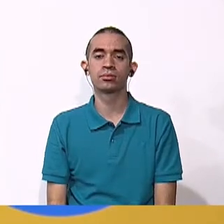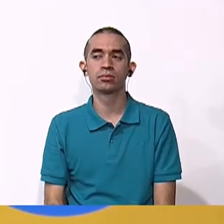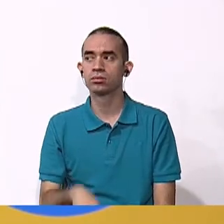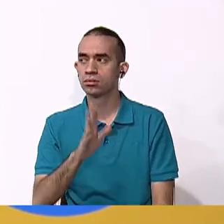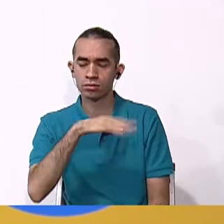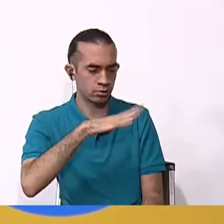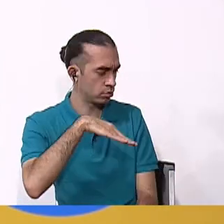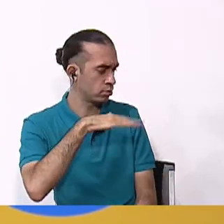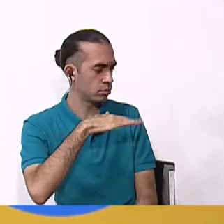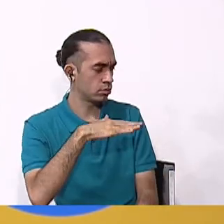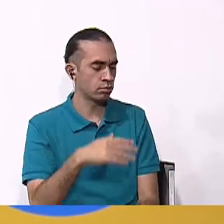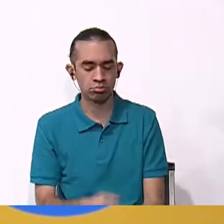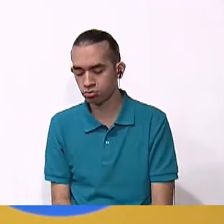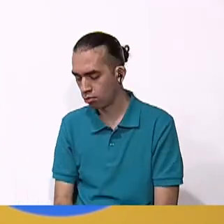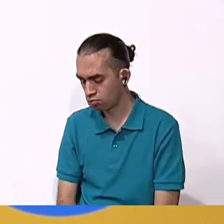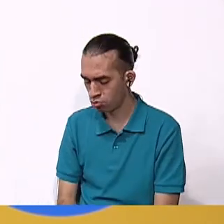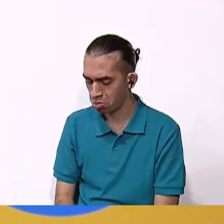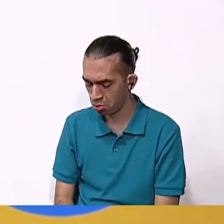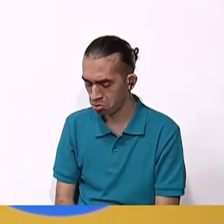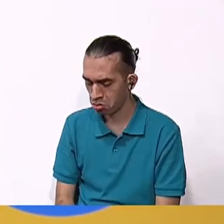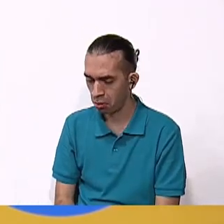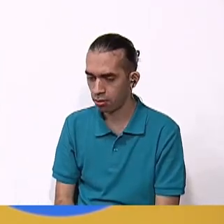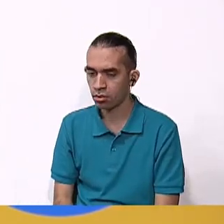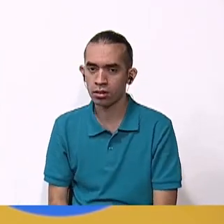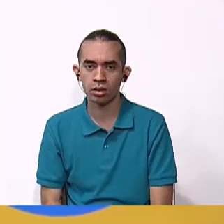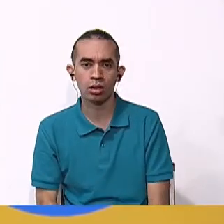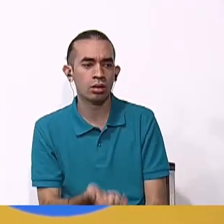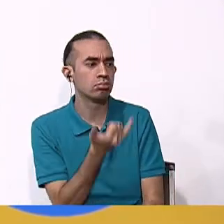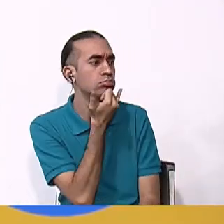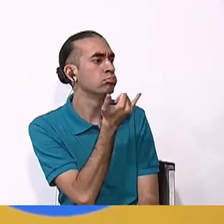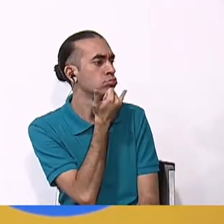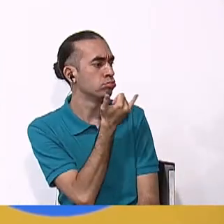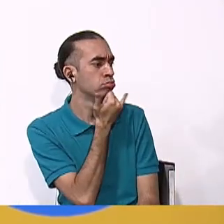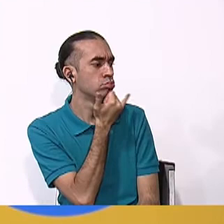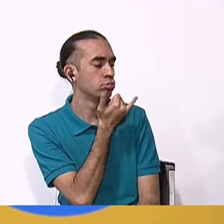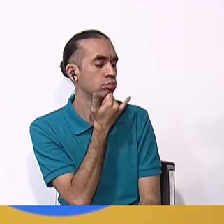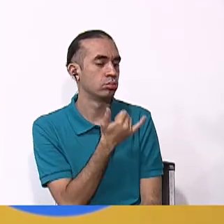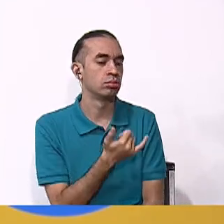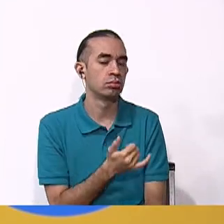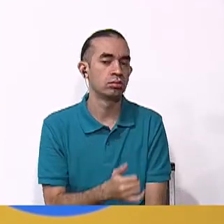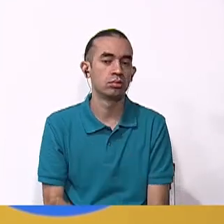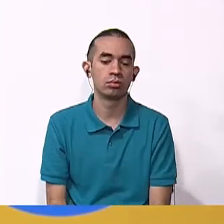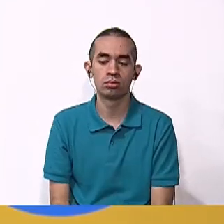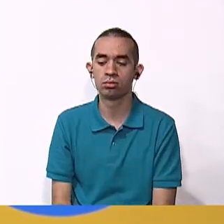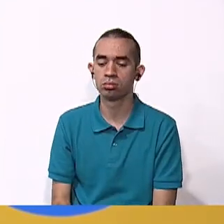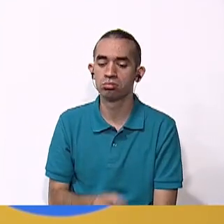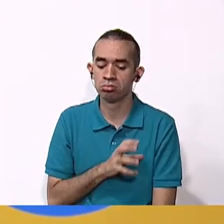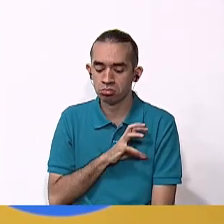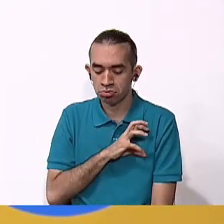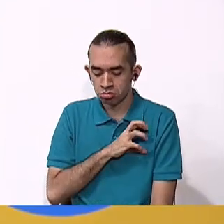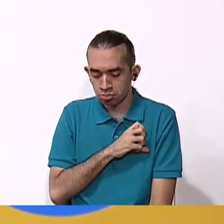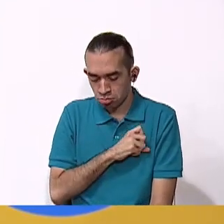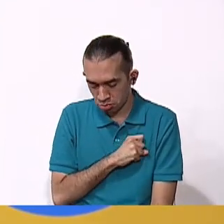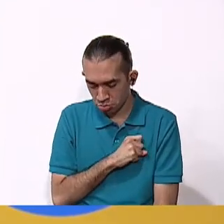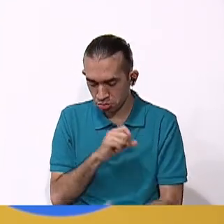Jack. Yes, teacher. What happened? I miss school. Ay,